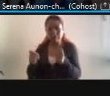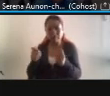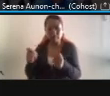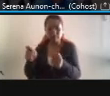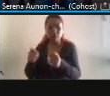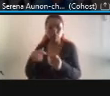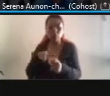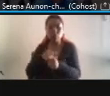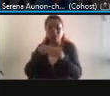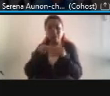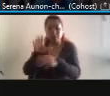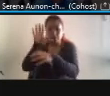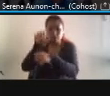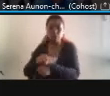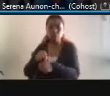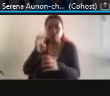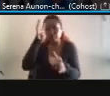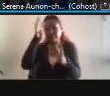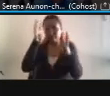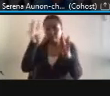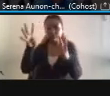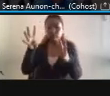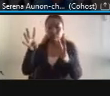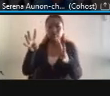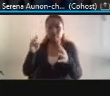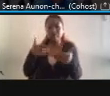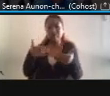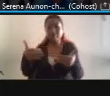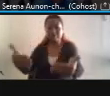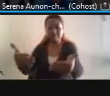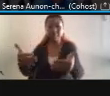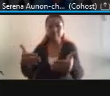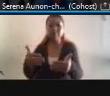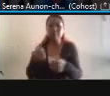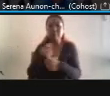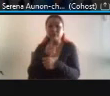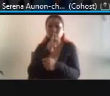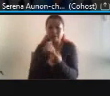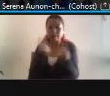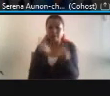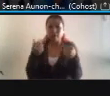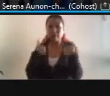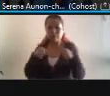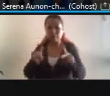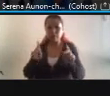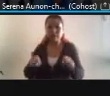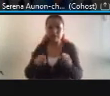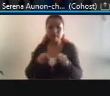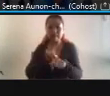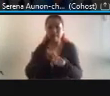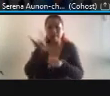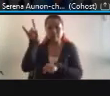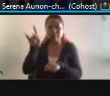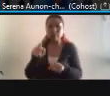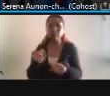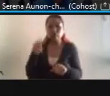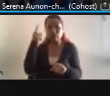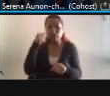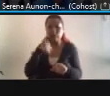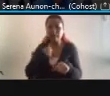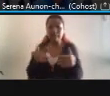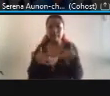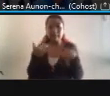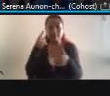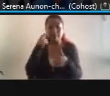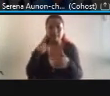we can get to the point where everybody can have a chance to fly. And so for me, it's exciting because it's like